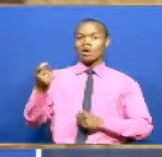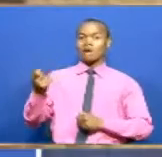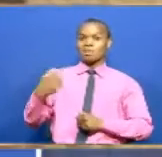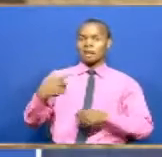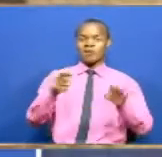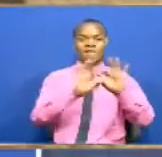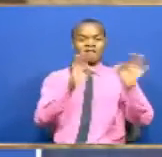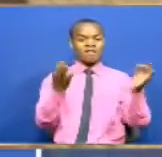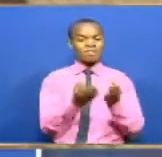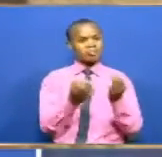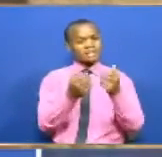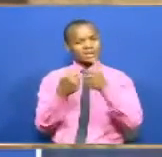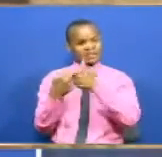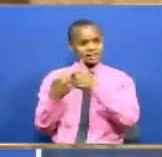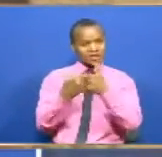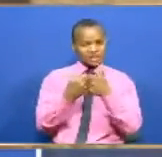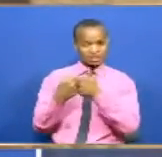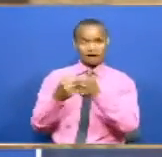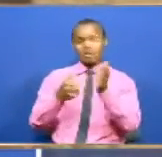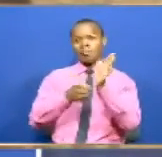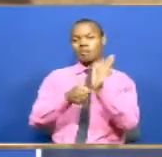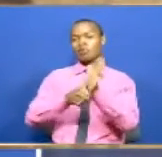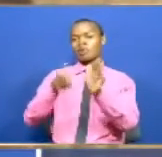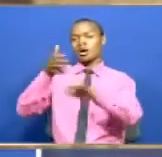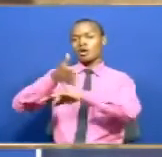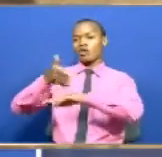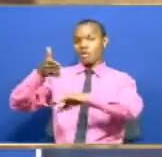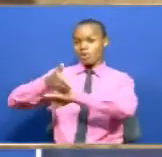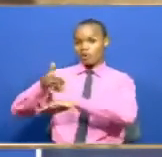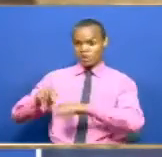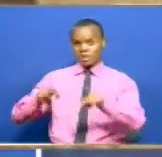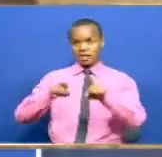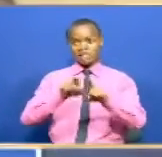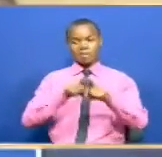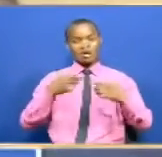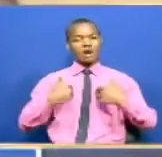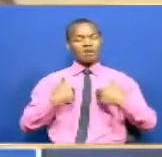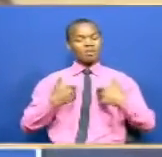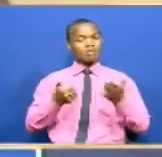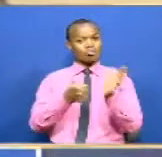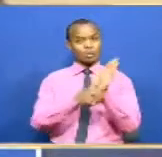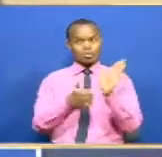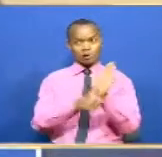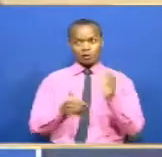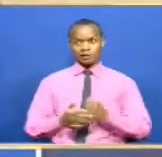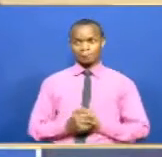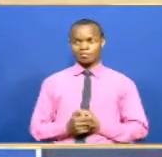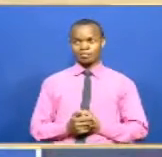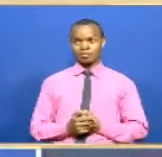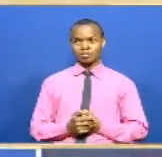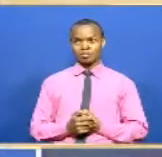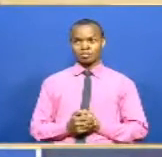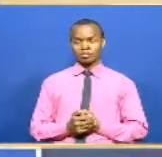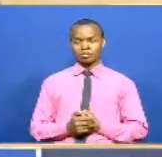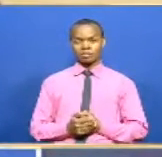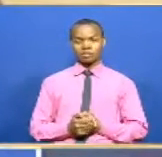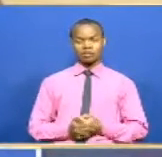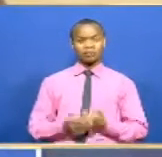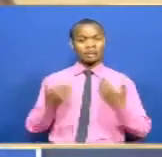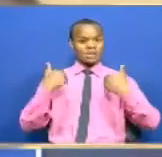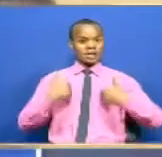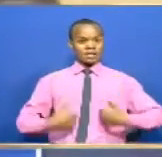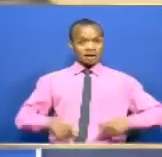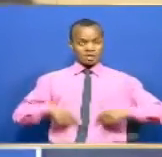still struggling after the problem persisted, bringing with it new complications. Diapa, nikakaa na mtoto, mtoto akaenda